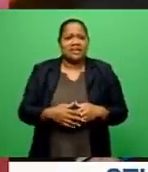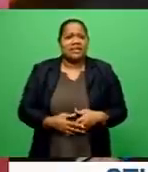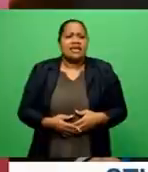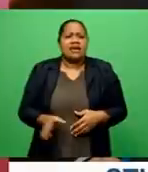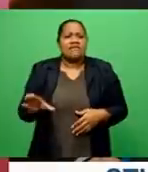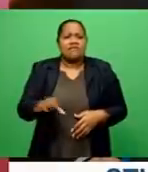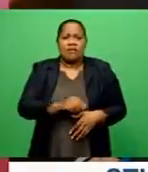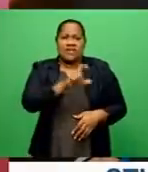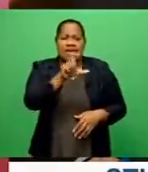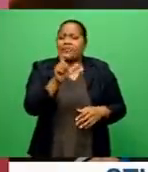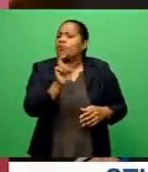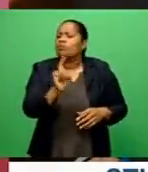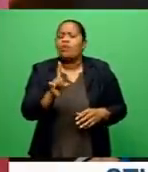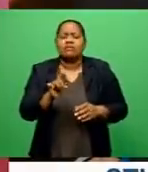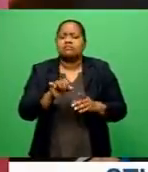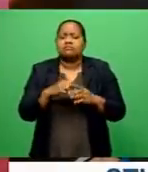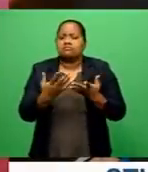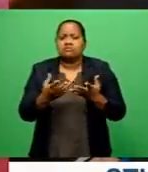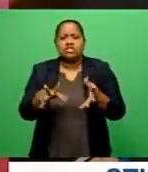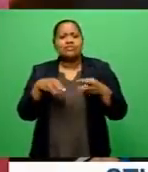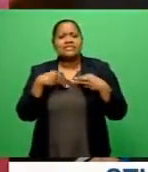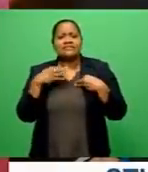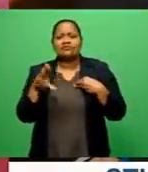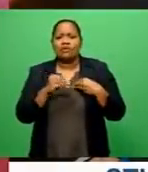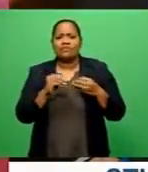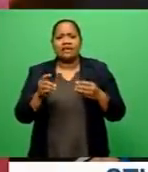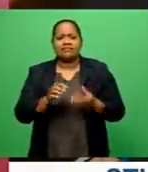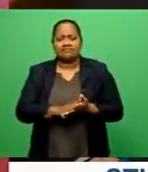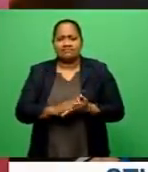updates have they been receiving from DISMAC?